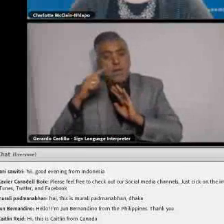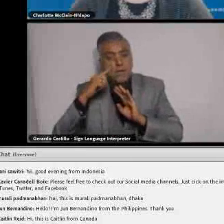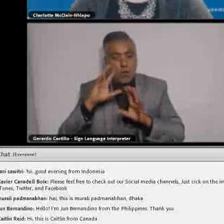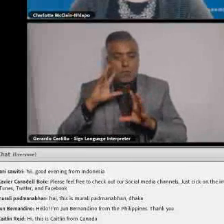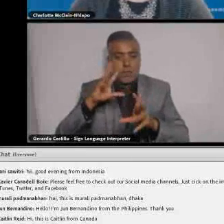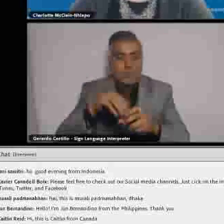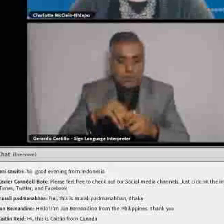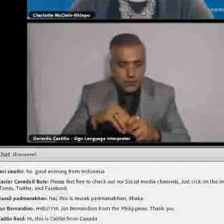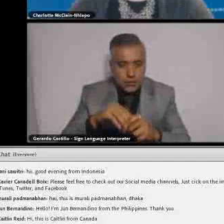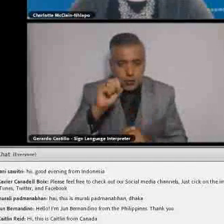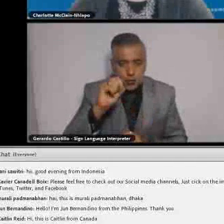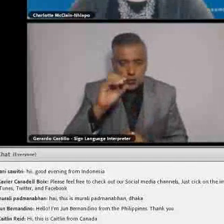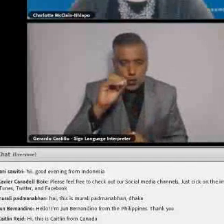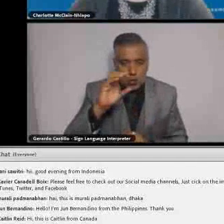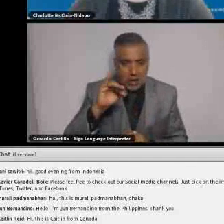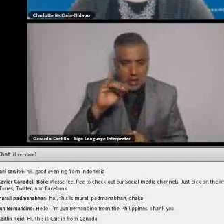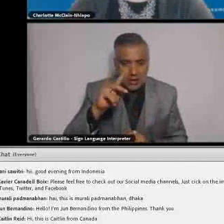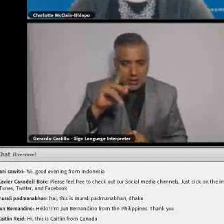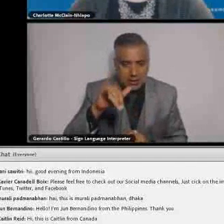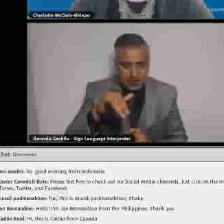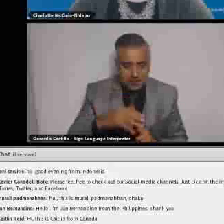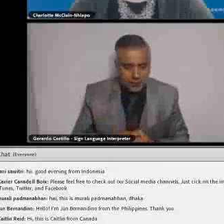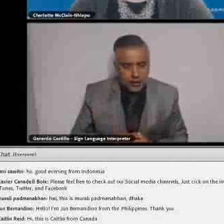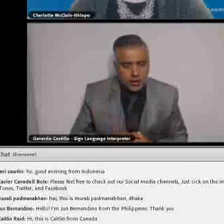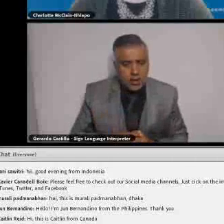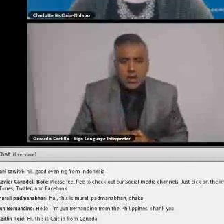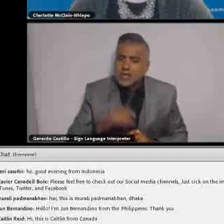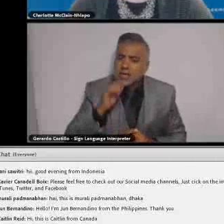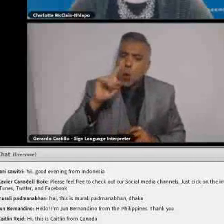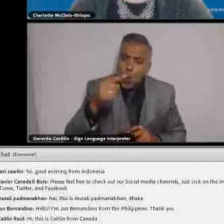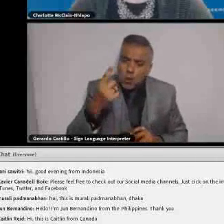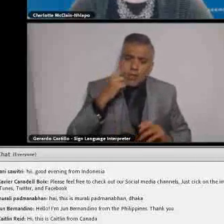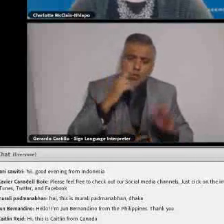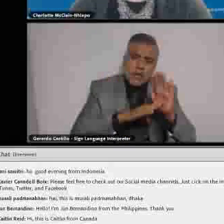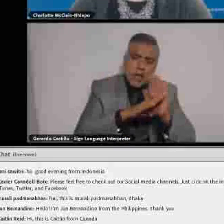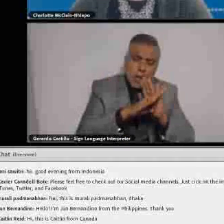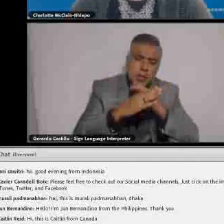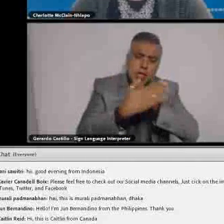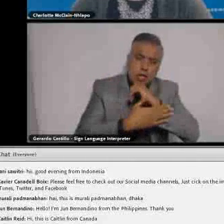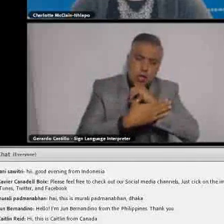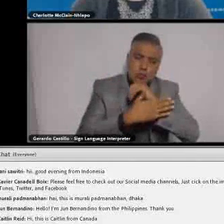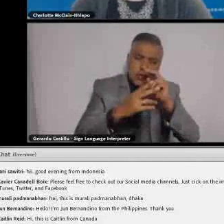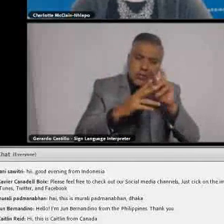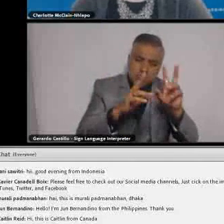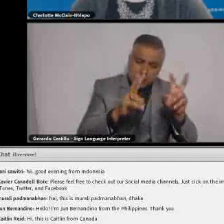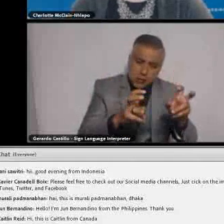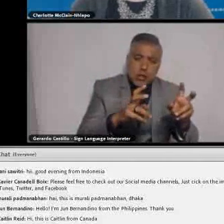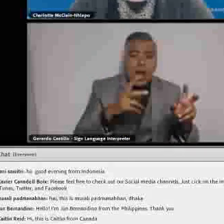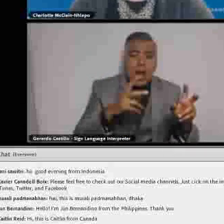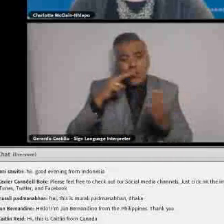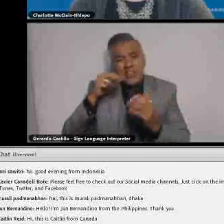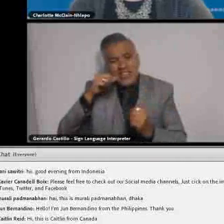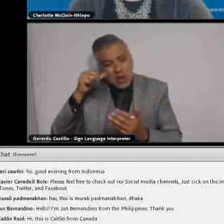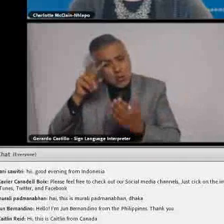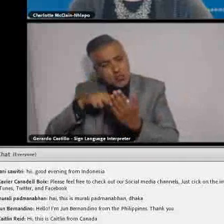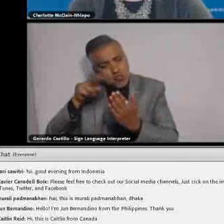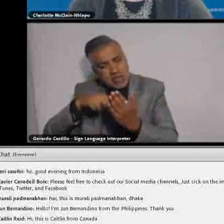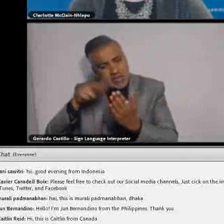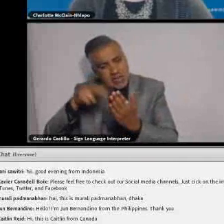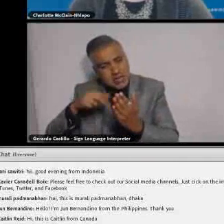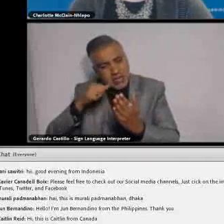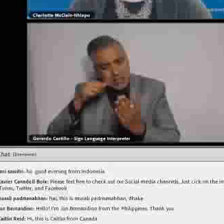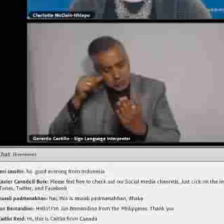society. And this is certainly not only a developing country issue. I was reading yesterday an example that